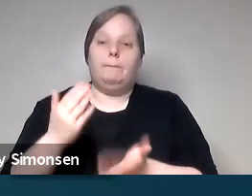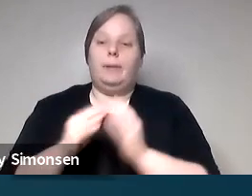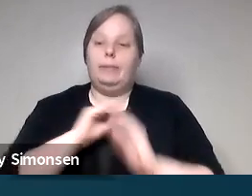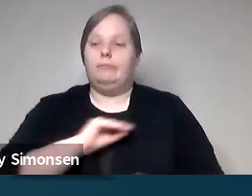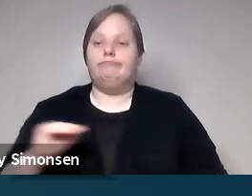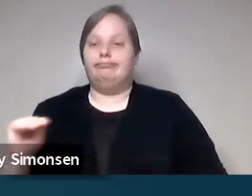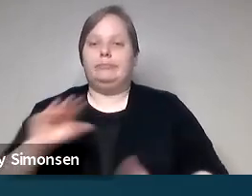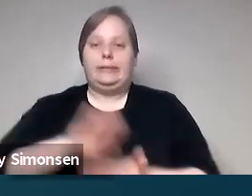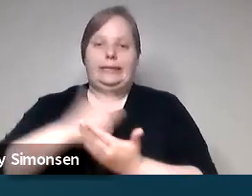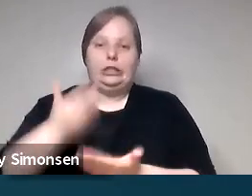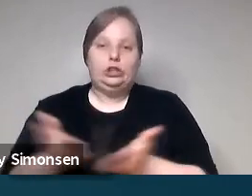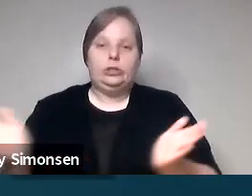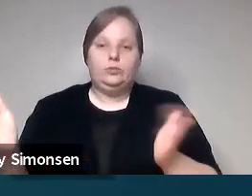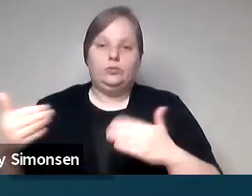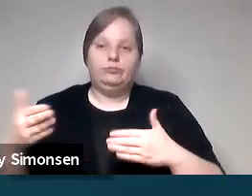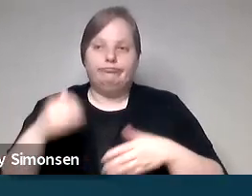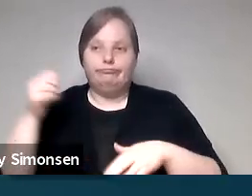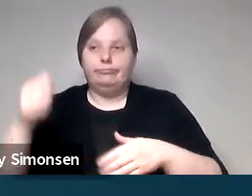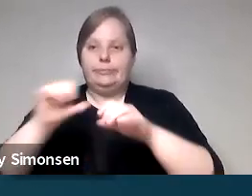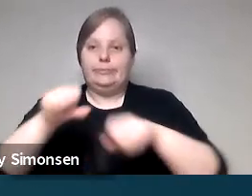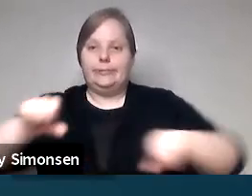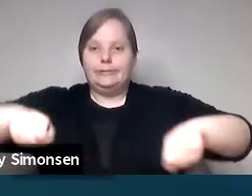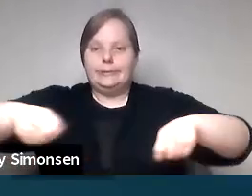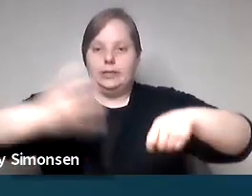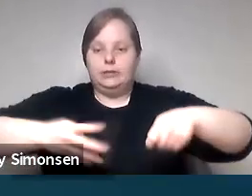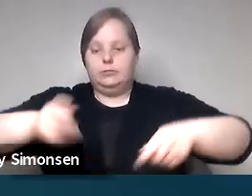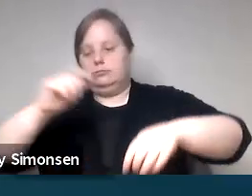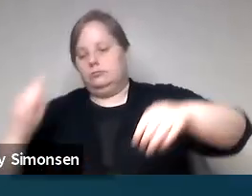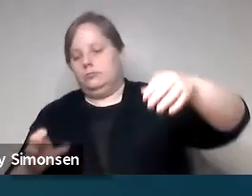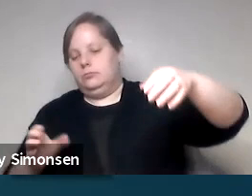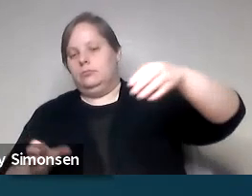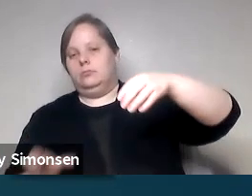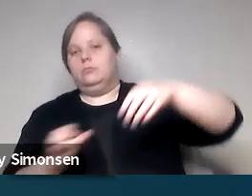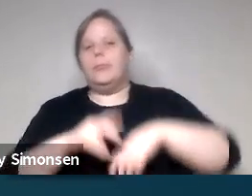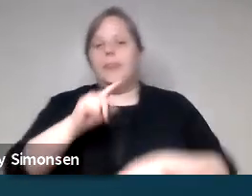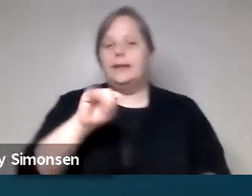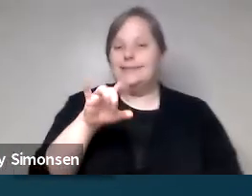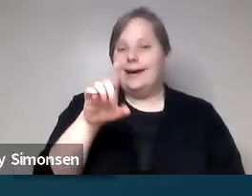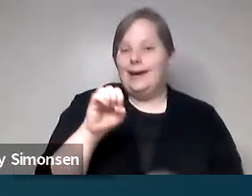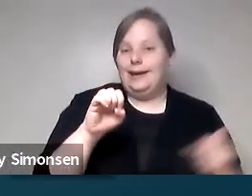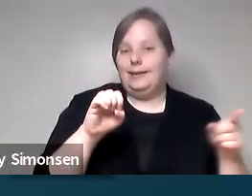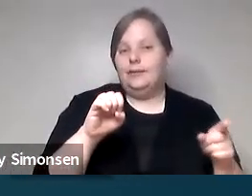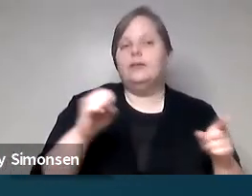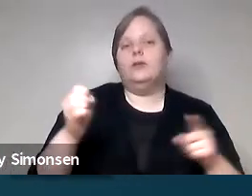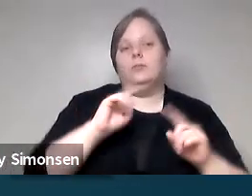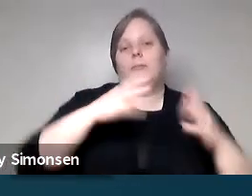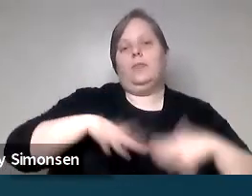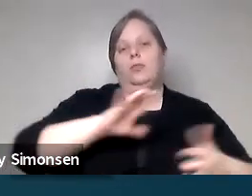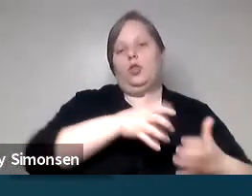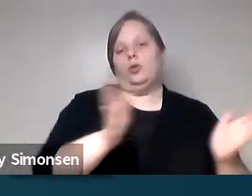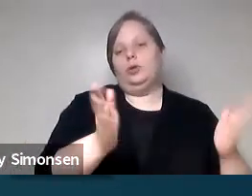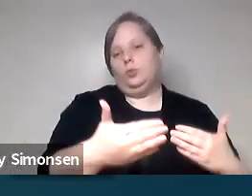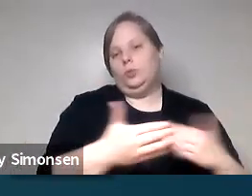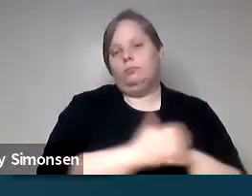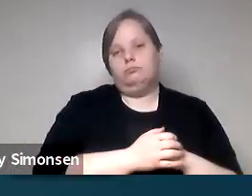into the kitchen under the sink, and the Tide would go to the laundry room or